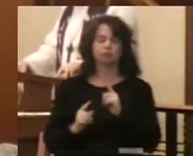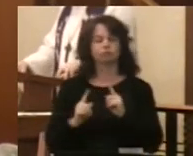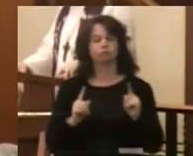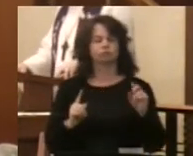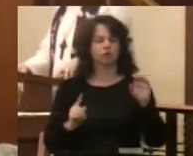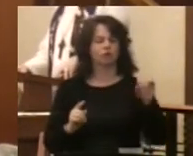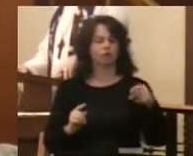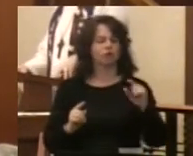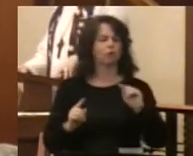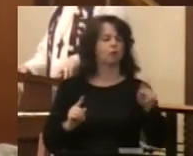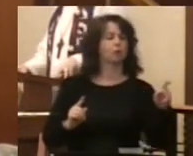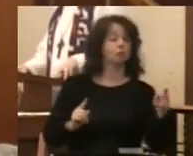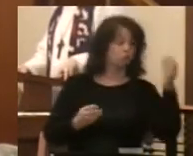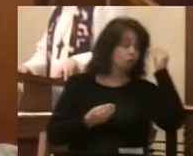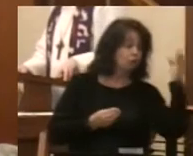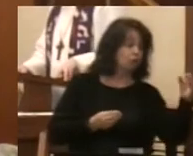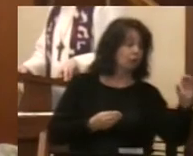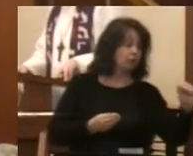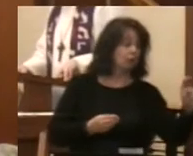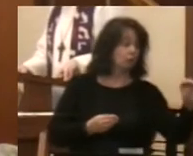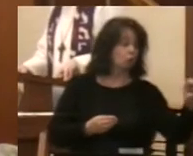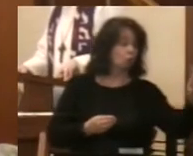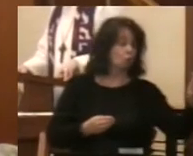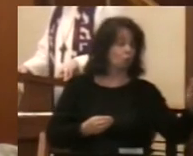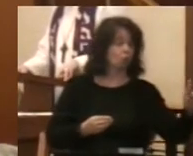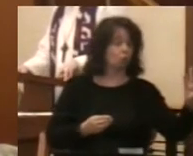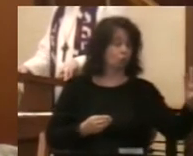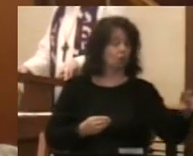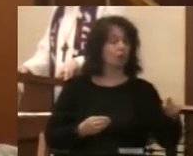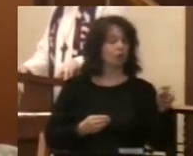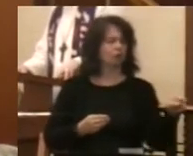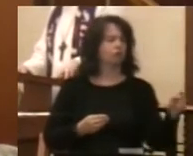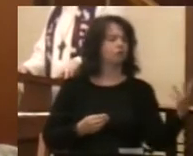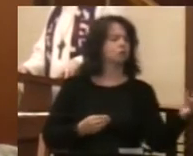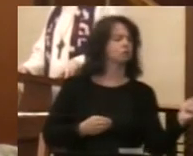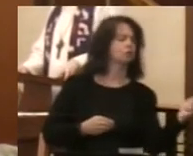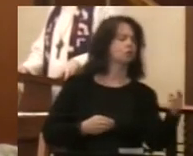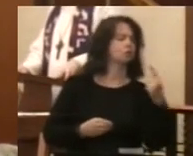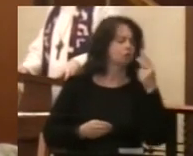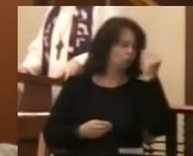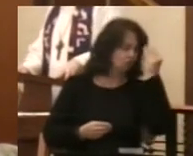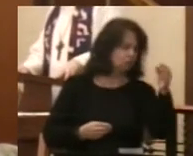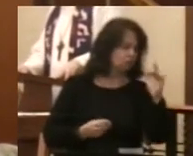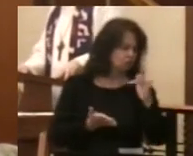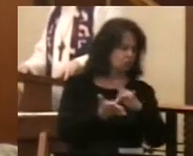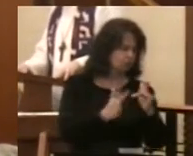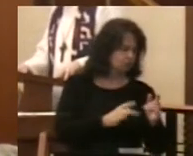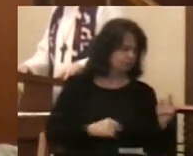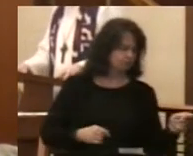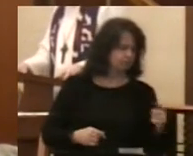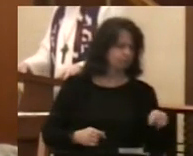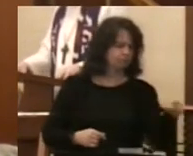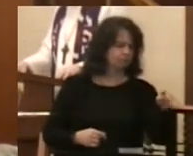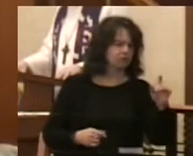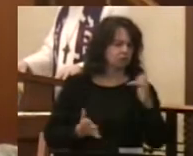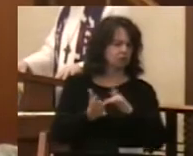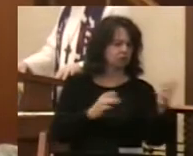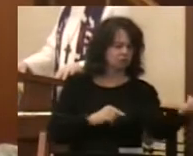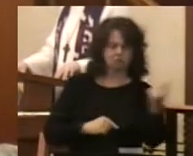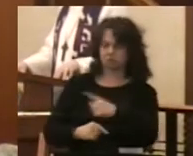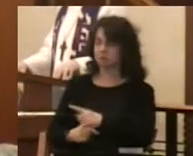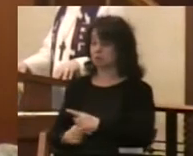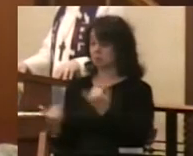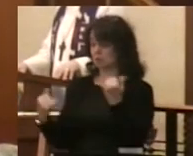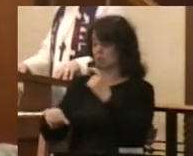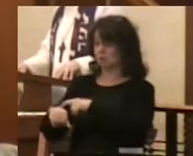and told Andrew, and Andrew and Philip went and told Jesus. Jesus answered them, "The hour has come for the